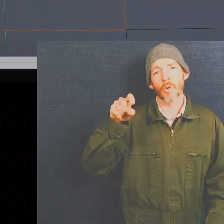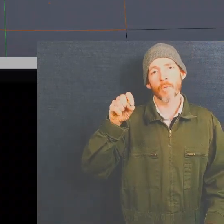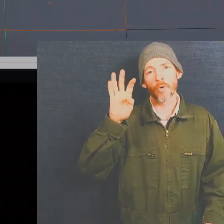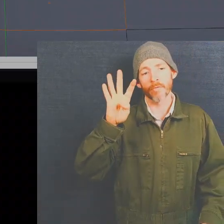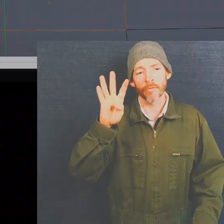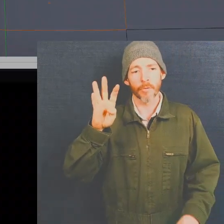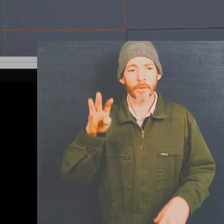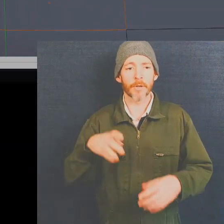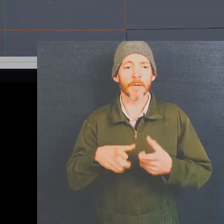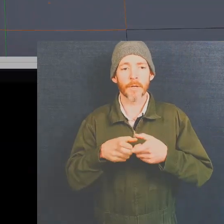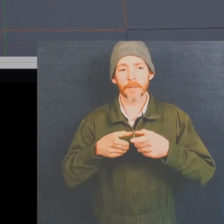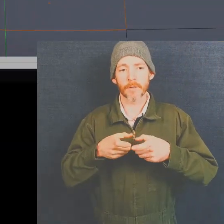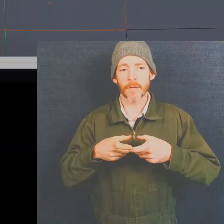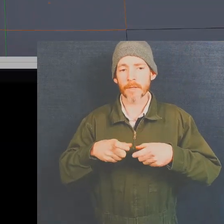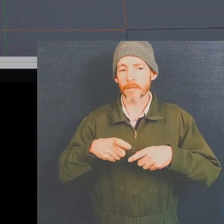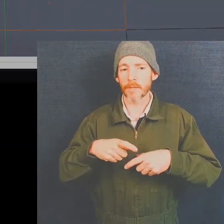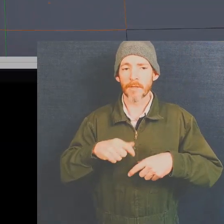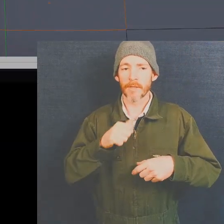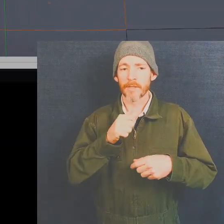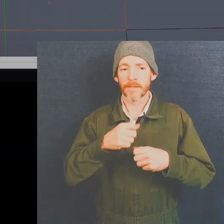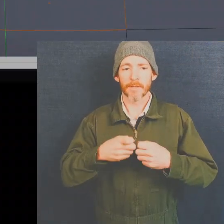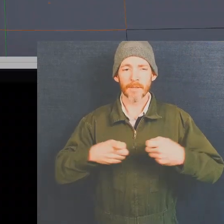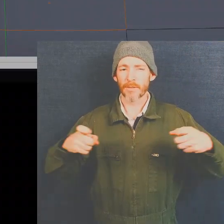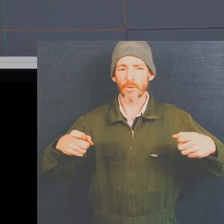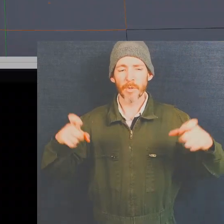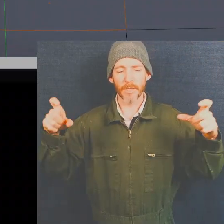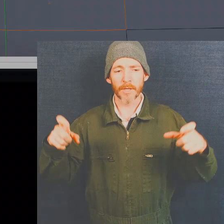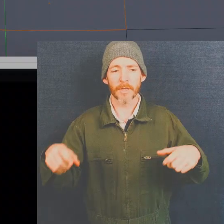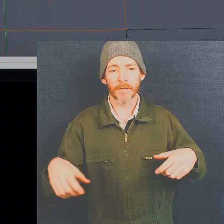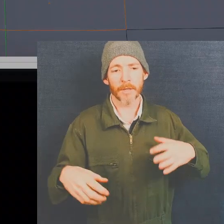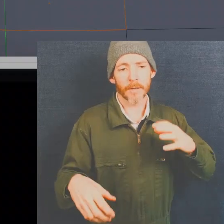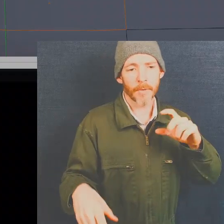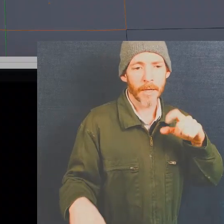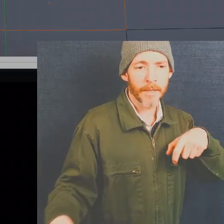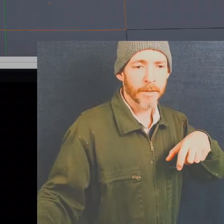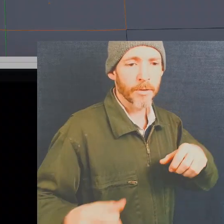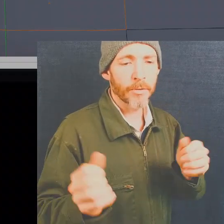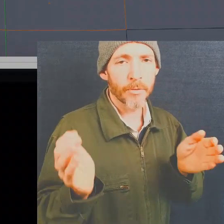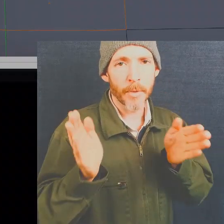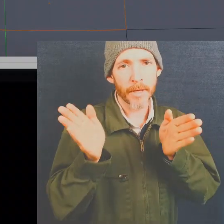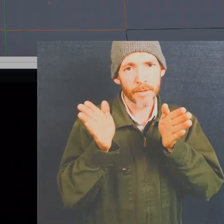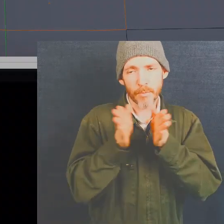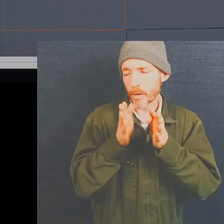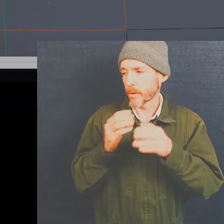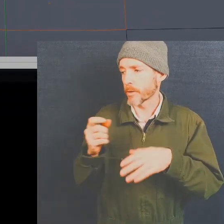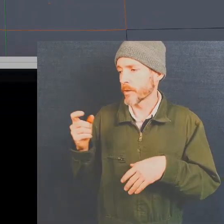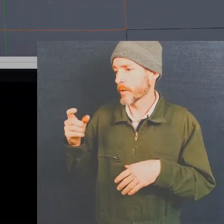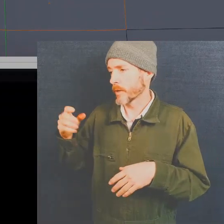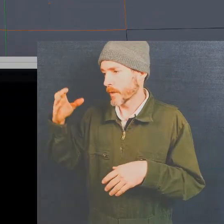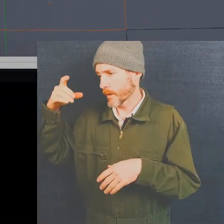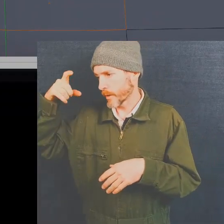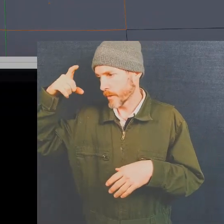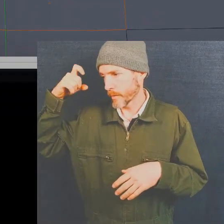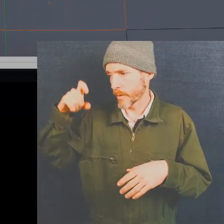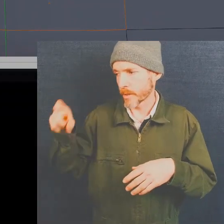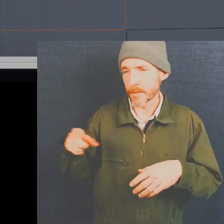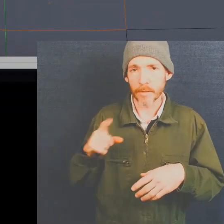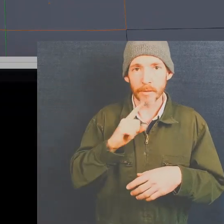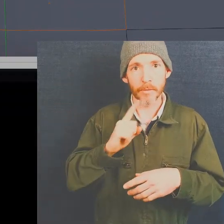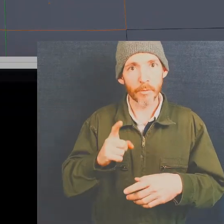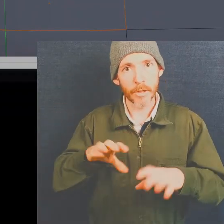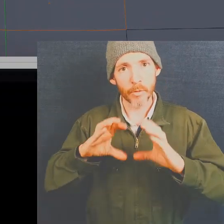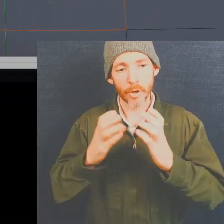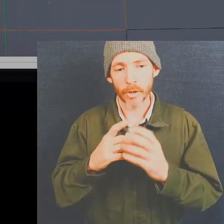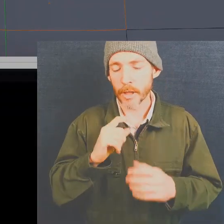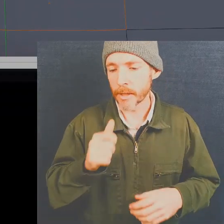is 1.4. So that's too big. I need to make it smaller because